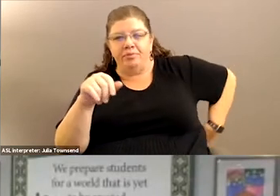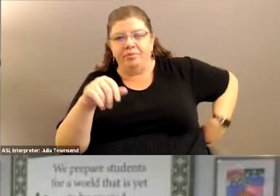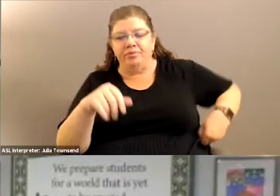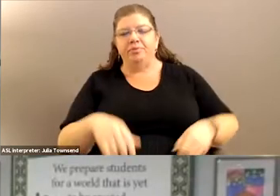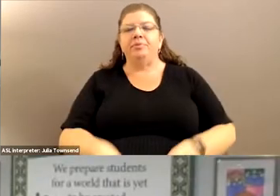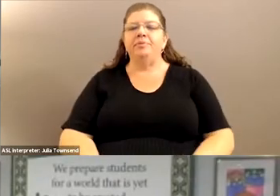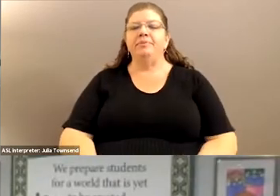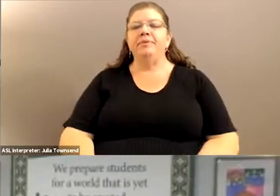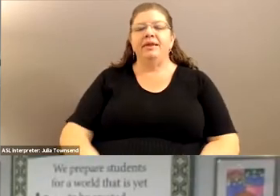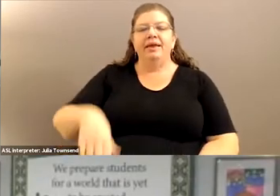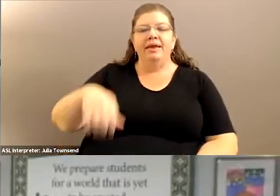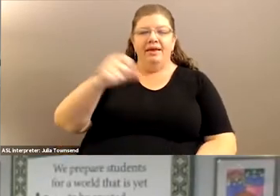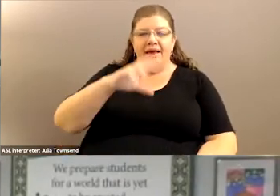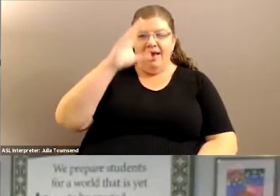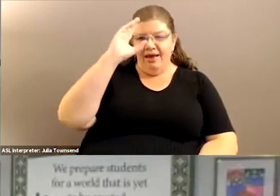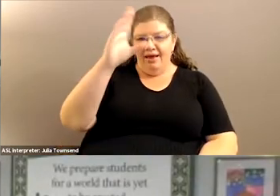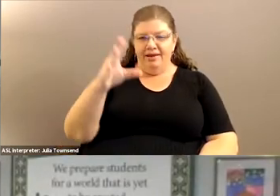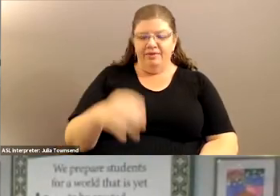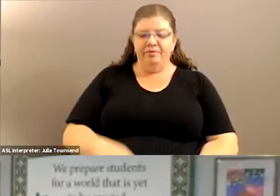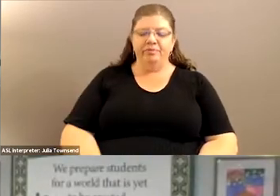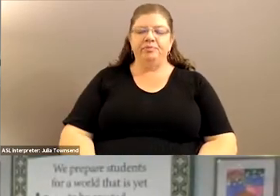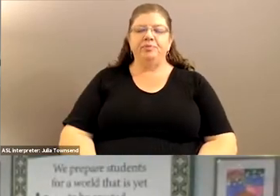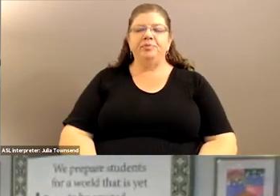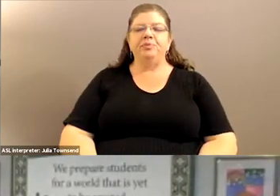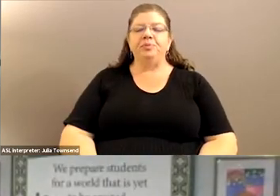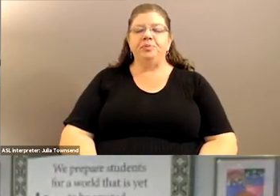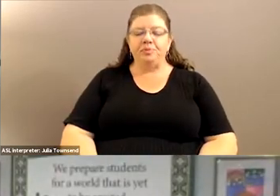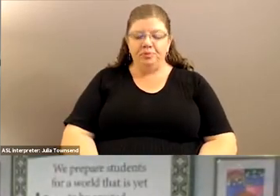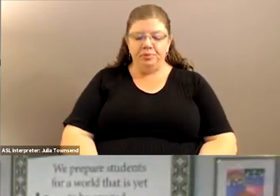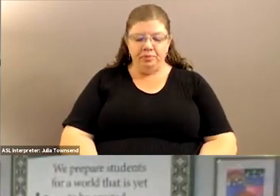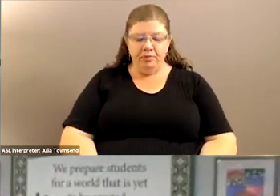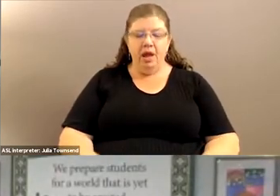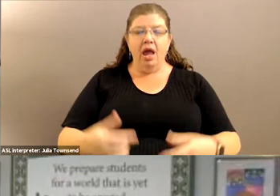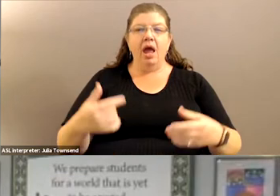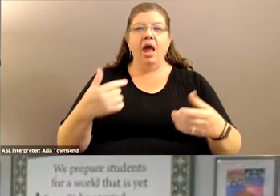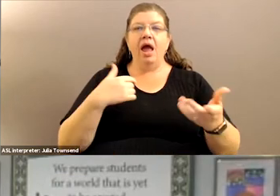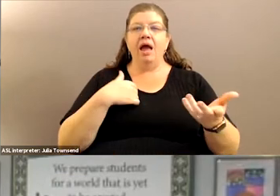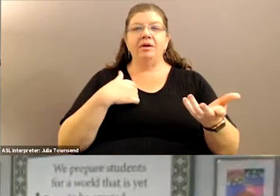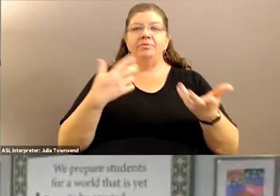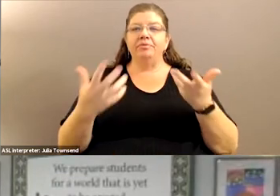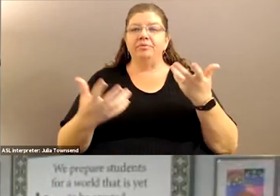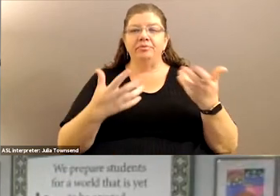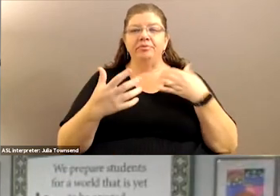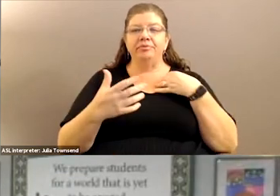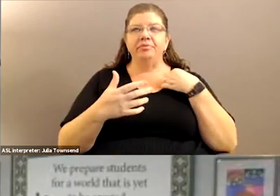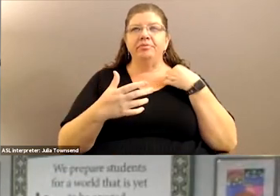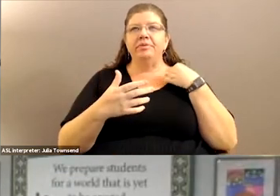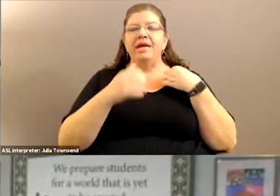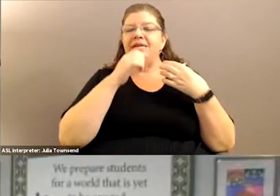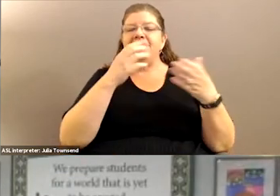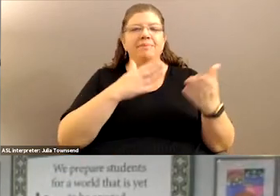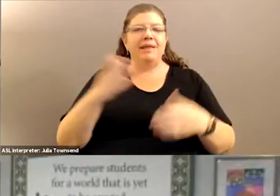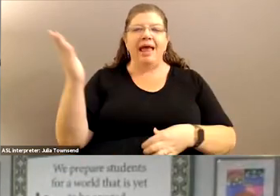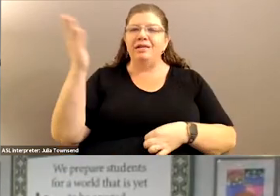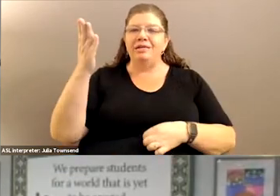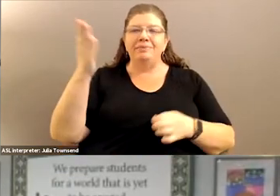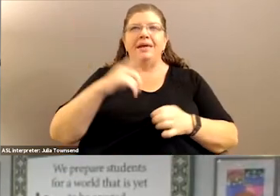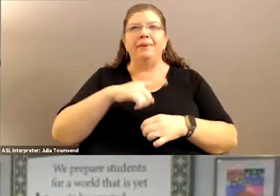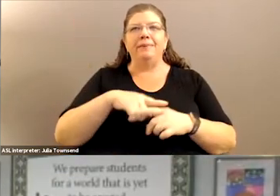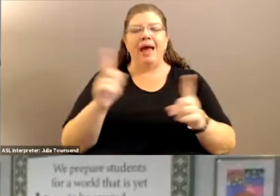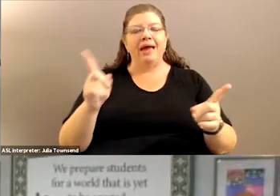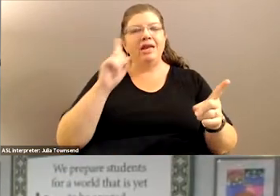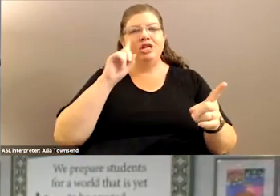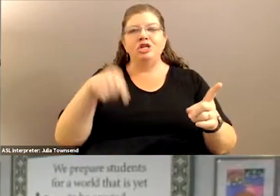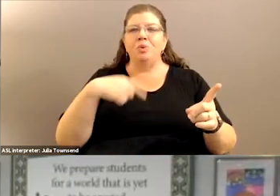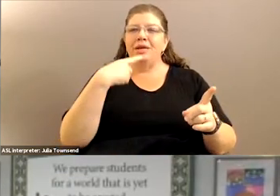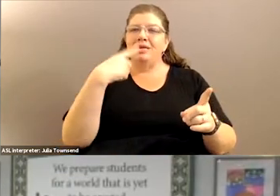yeah hi okay um i am just i wasn't planning on speaking on this item but i just wanted to